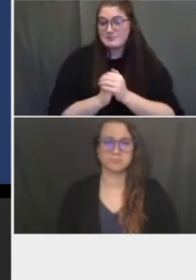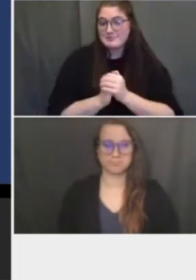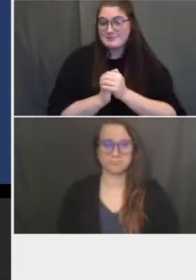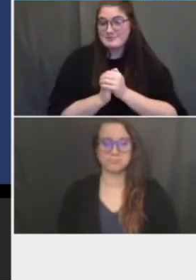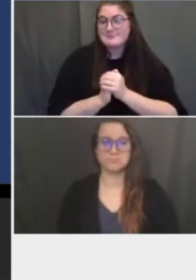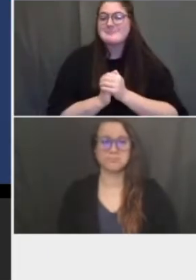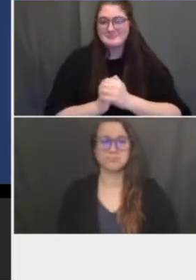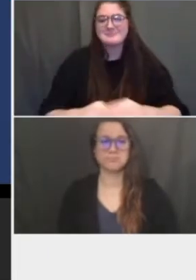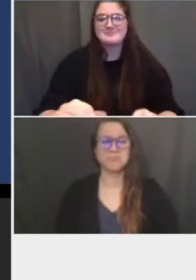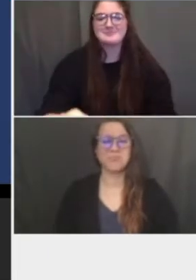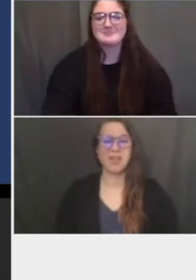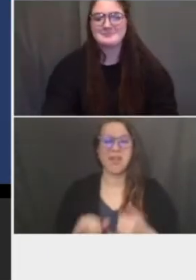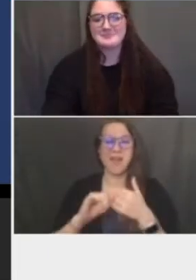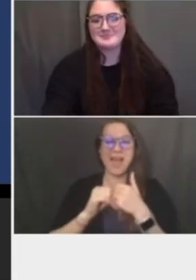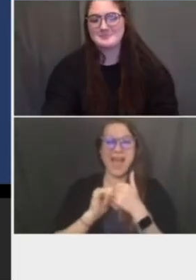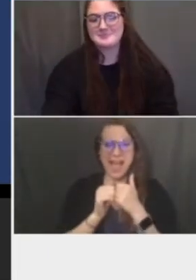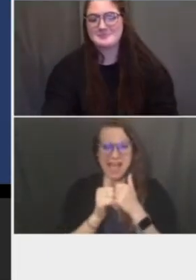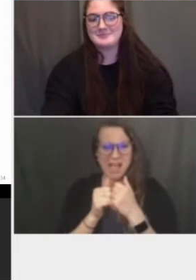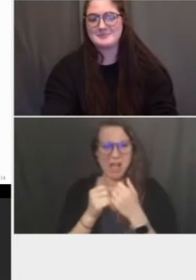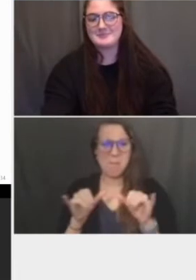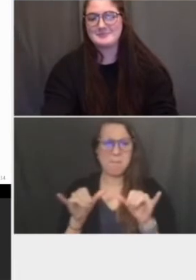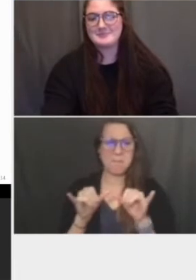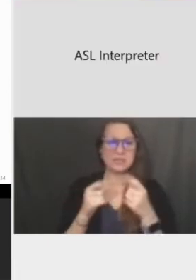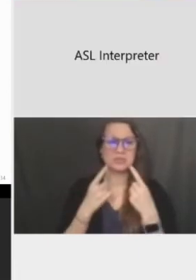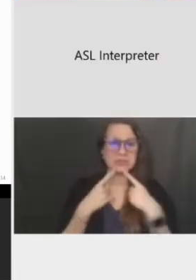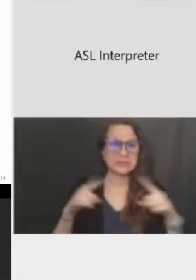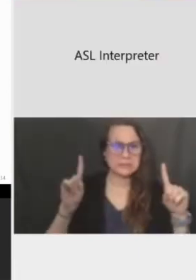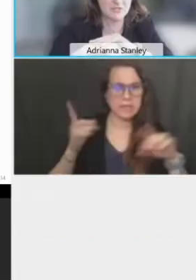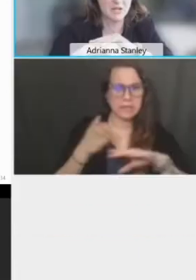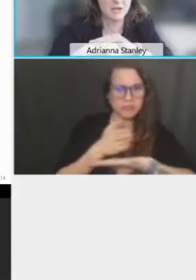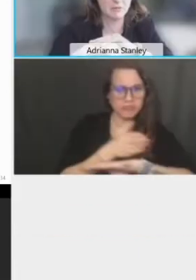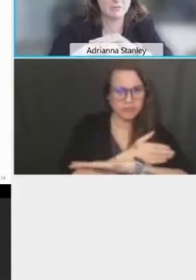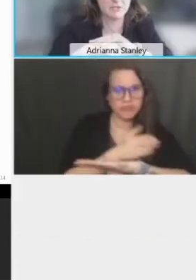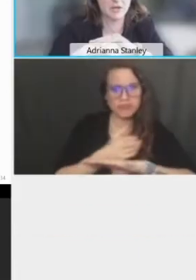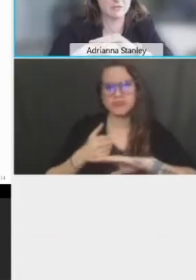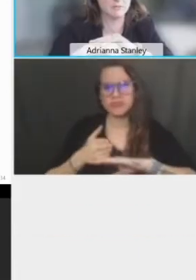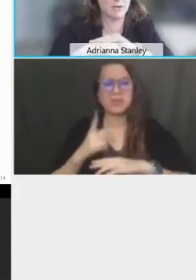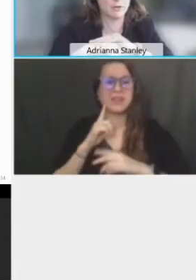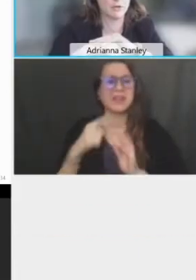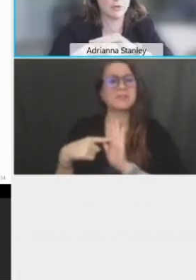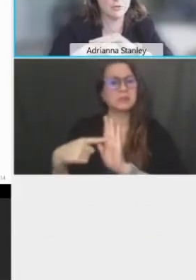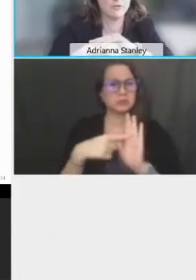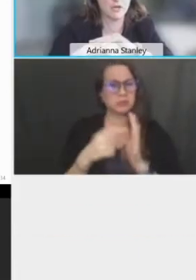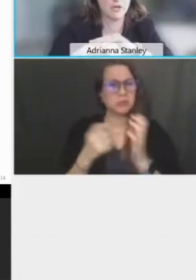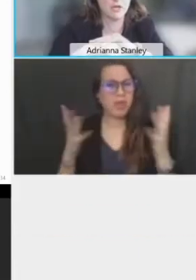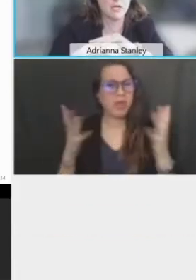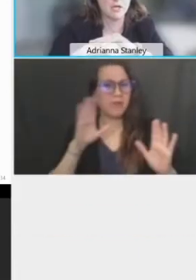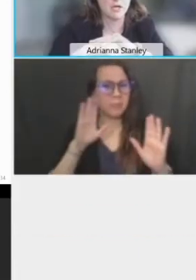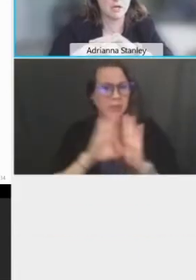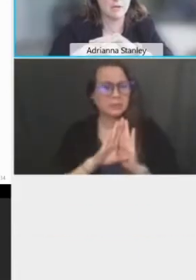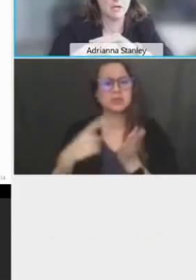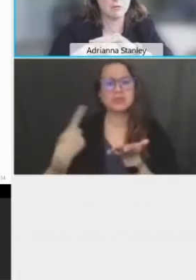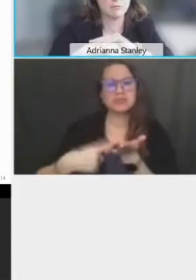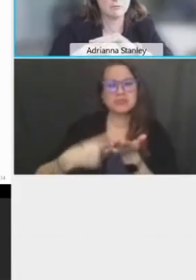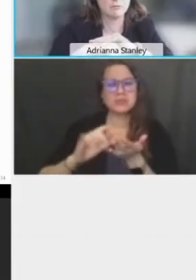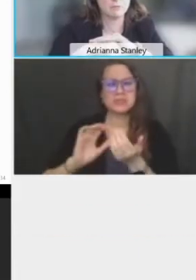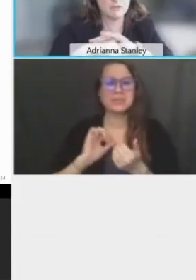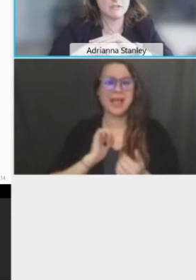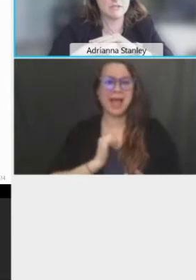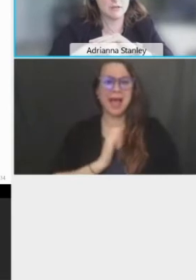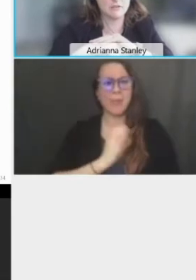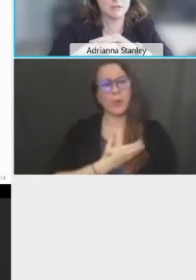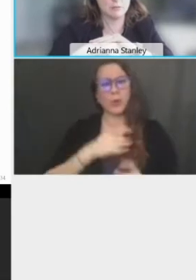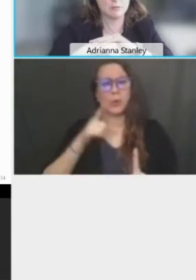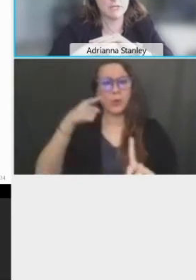So how do we measure success on this project? I've just shown you a bunch of pictures. We've just talked about what our goals are. And